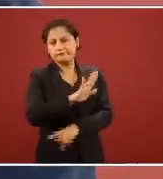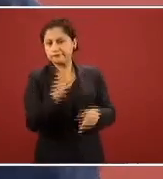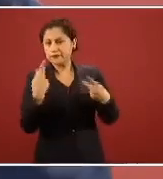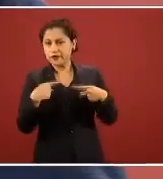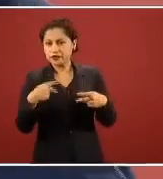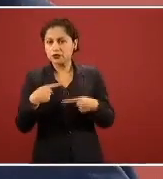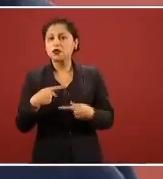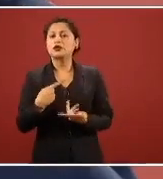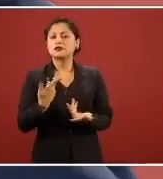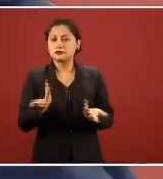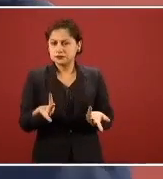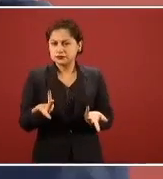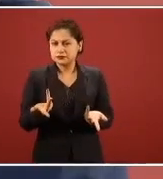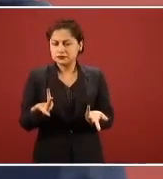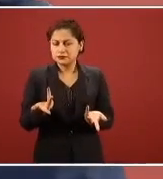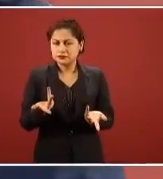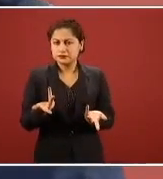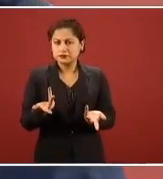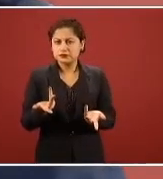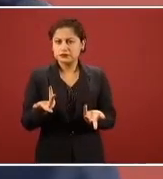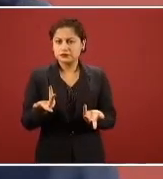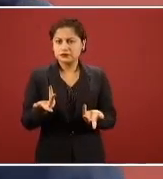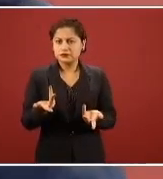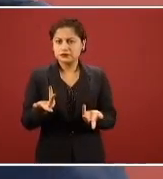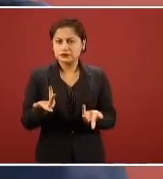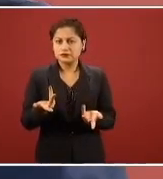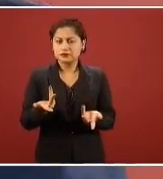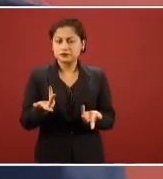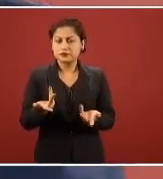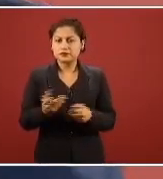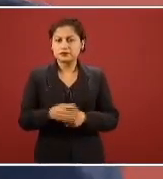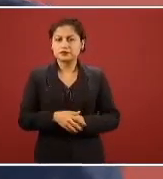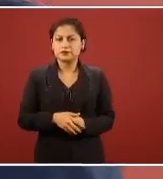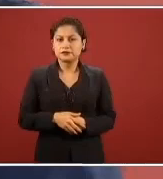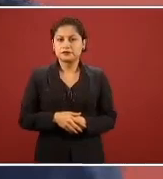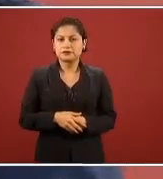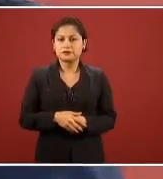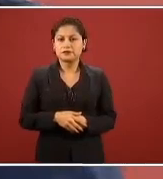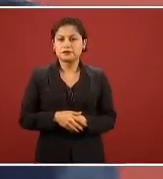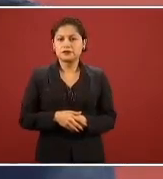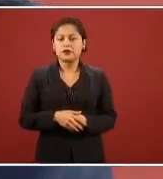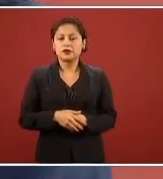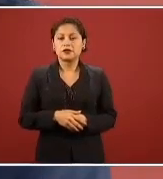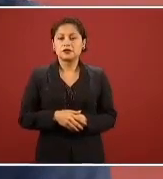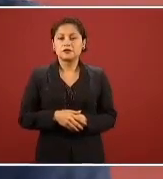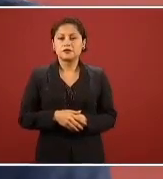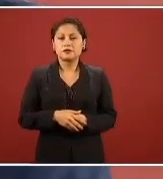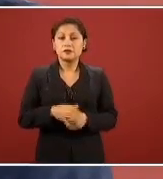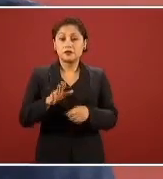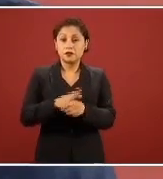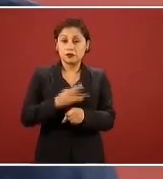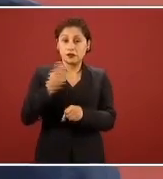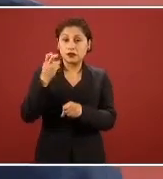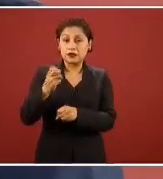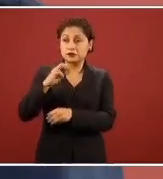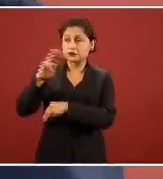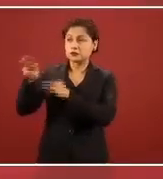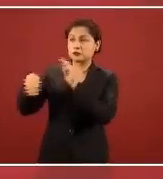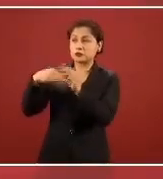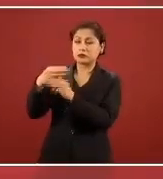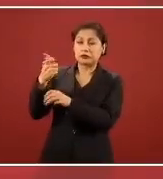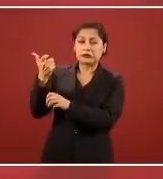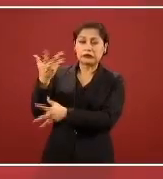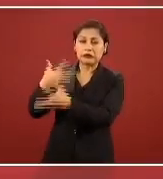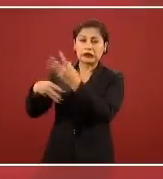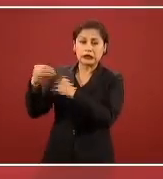para in order to no resentir so they won't feel resent, like la we crisis won't económica. Feel the crisis